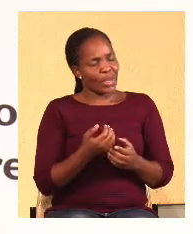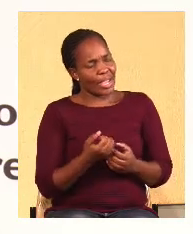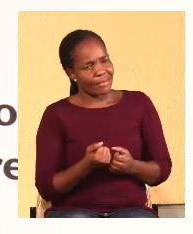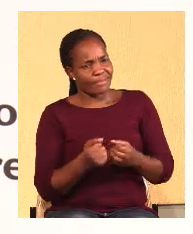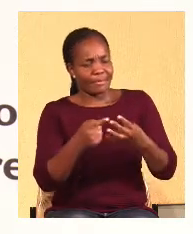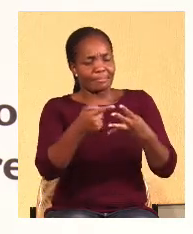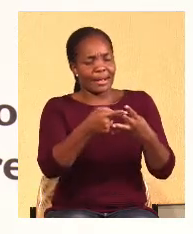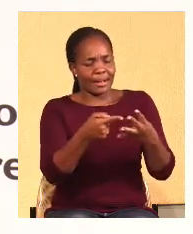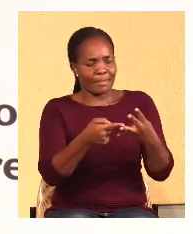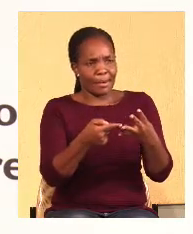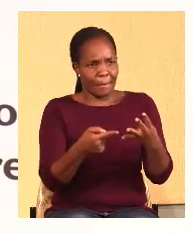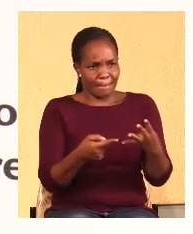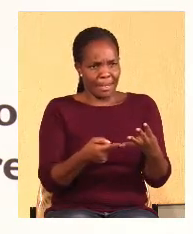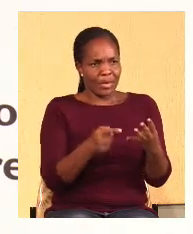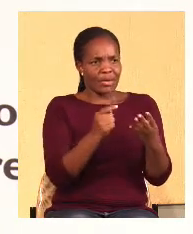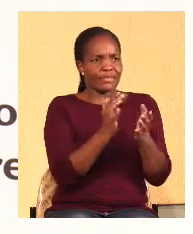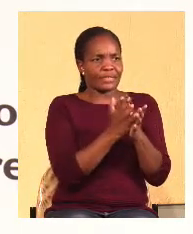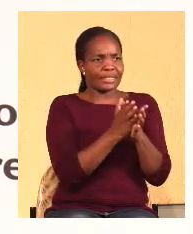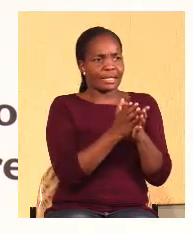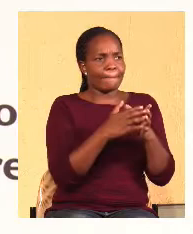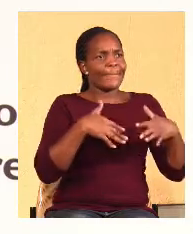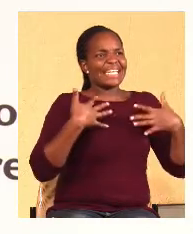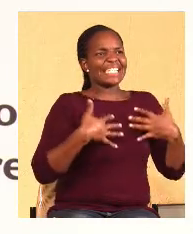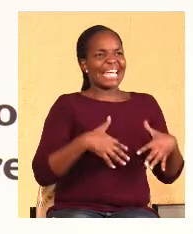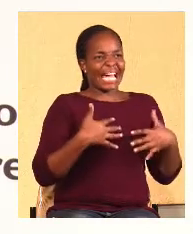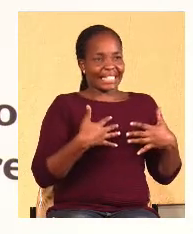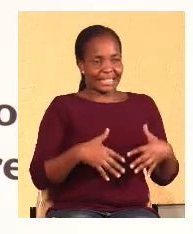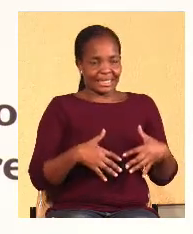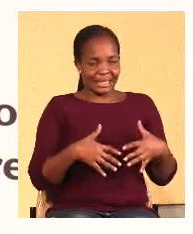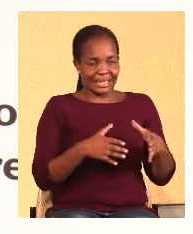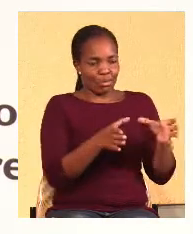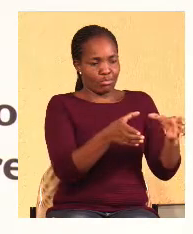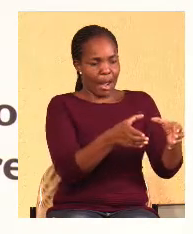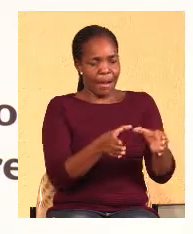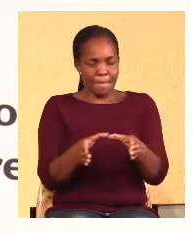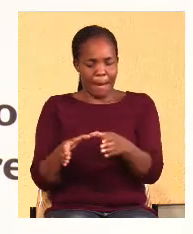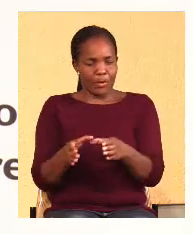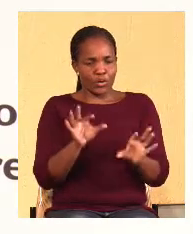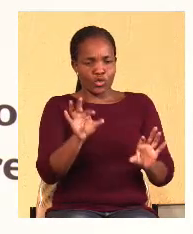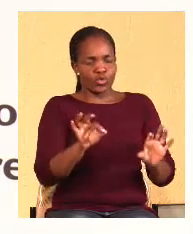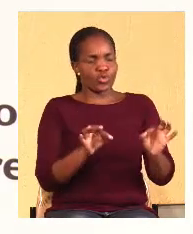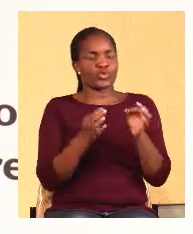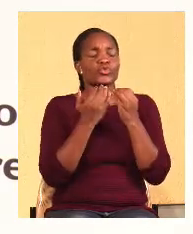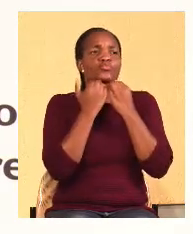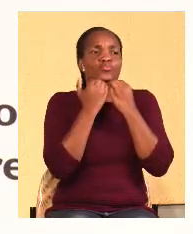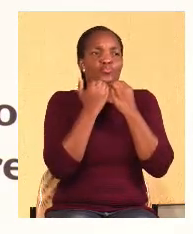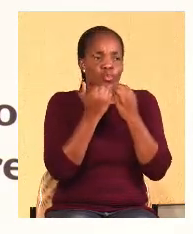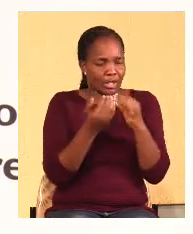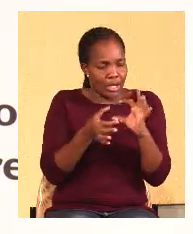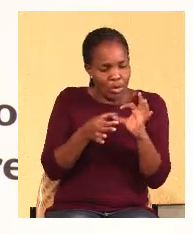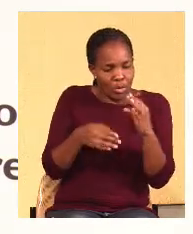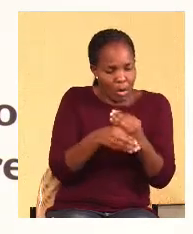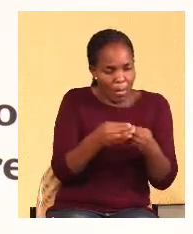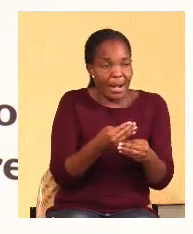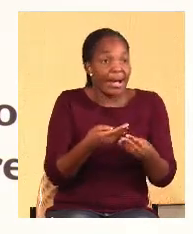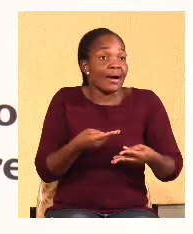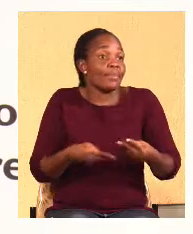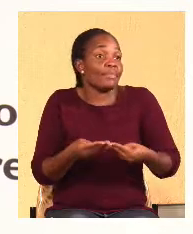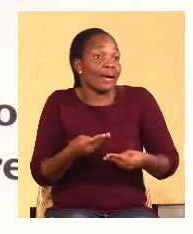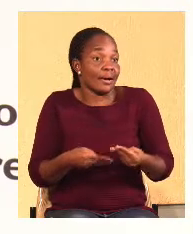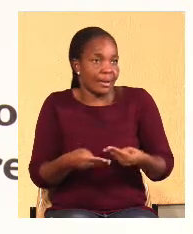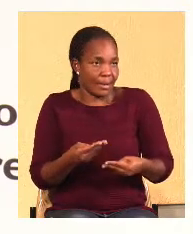sectors of the economy that were identified as kickstarting the process of bringing